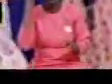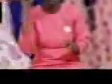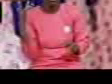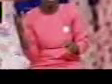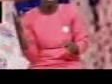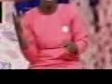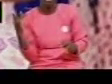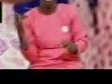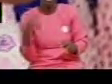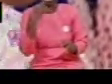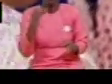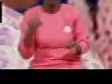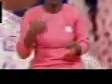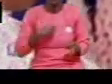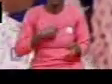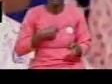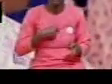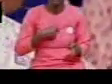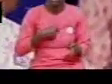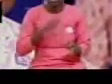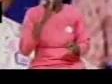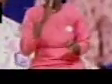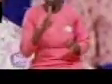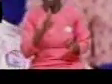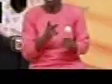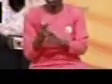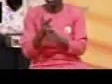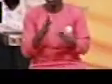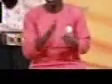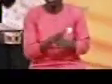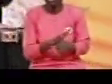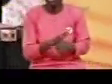suffisante. Fais attention à ce que tu